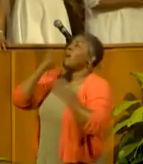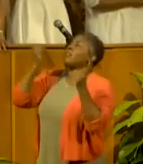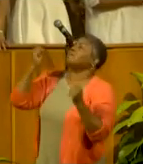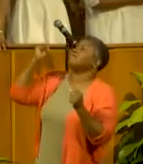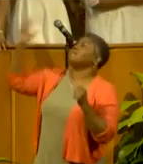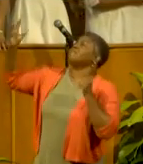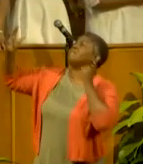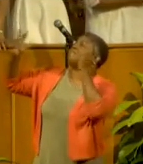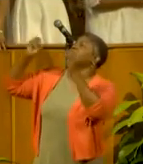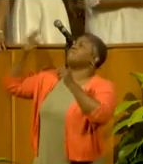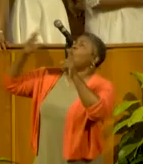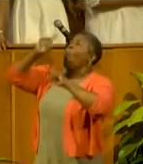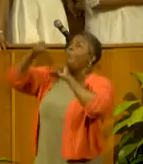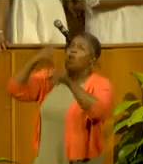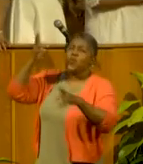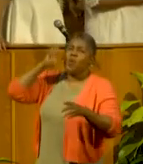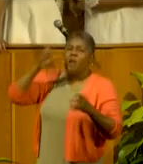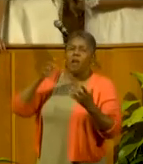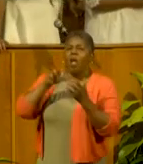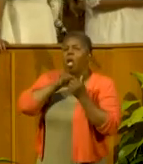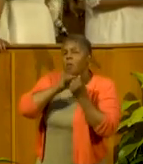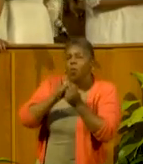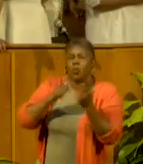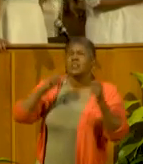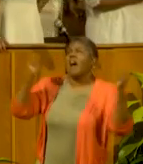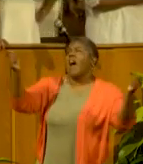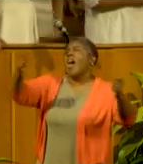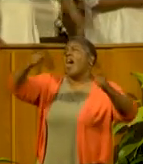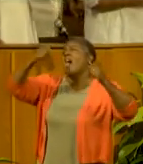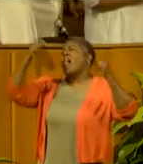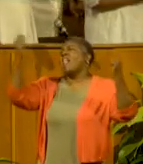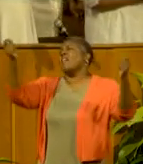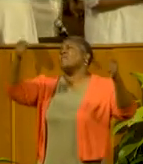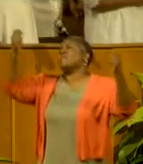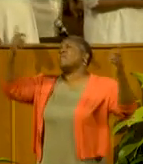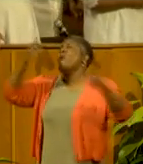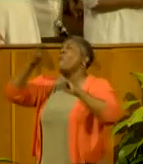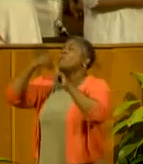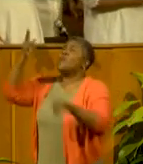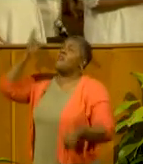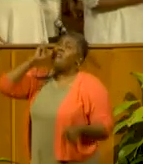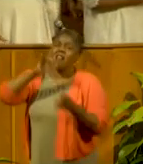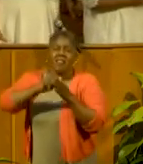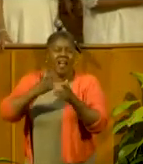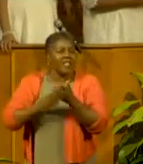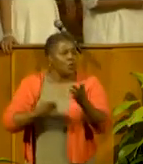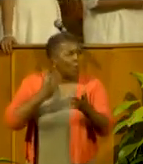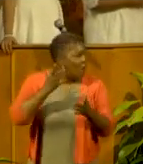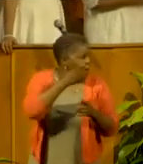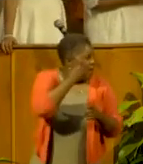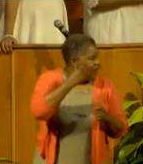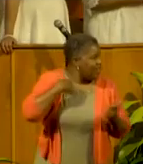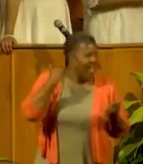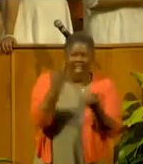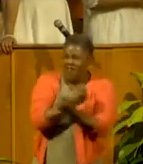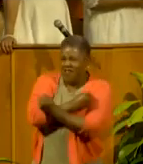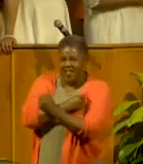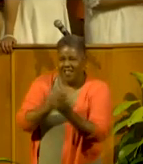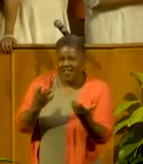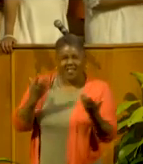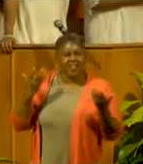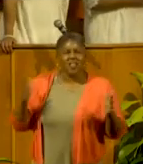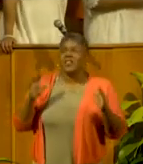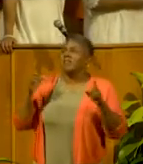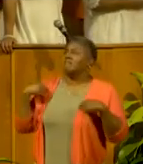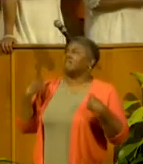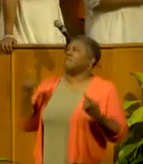So when you hear the groans and the moans and the hallelujahs, that's all we can do, because everything you've done for